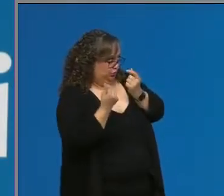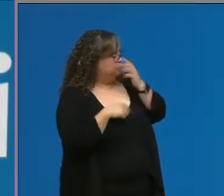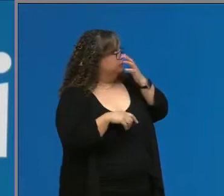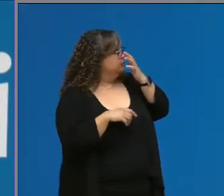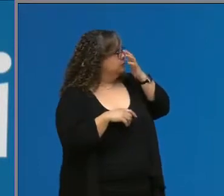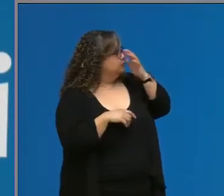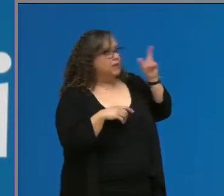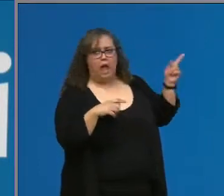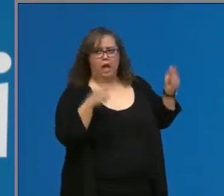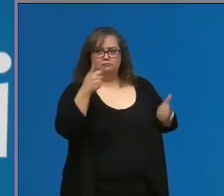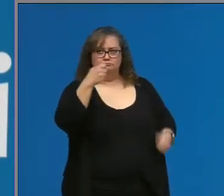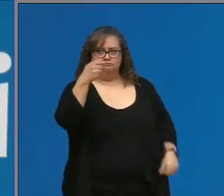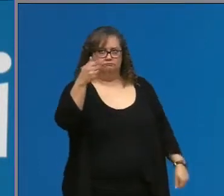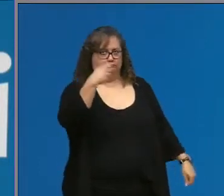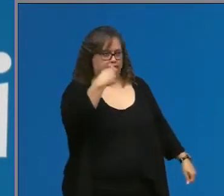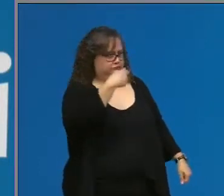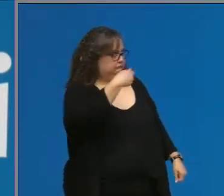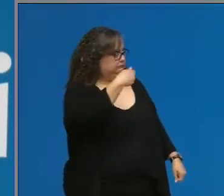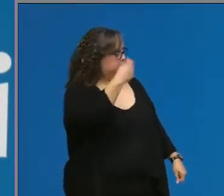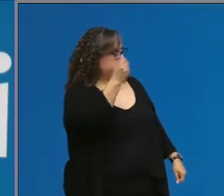Do I point this somewhere?